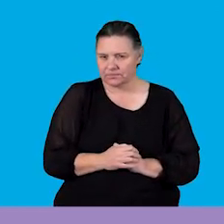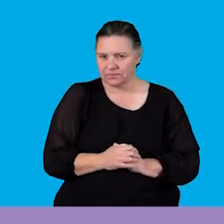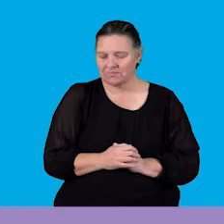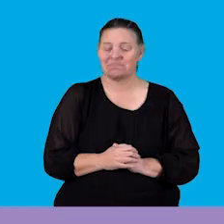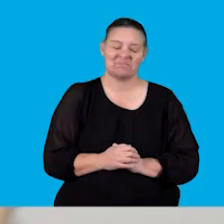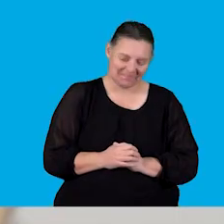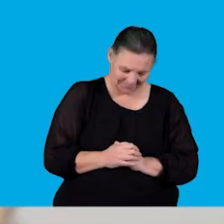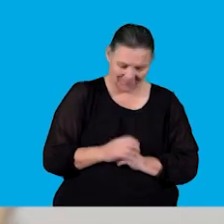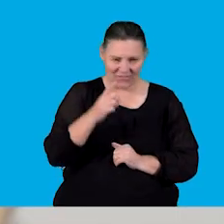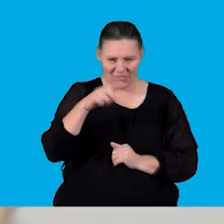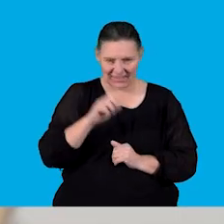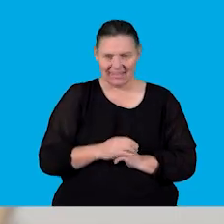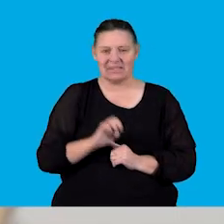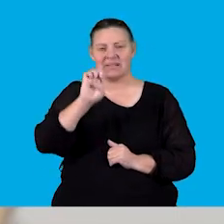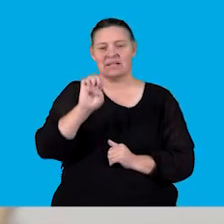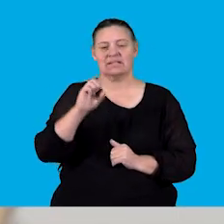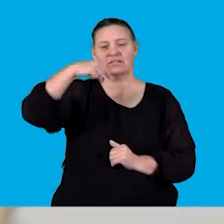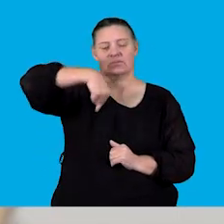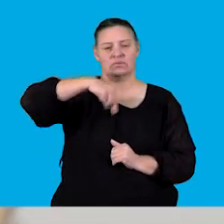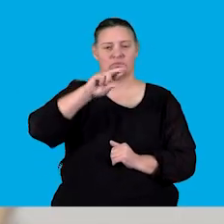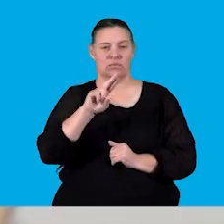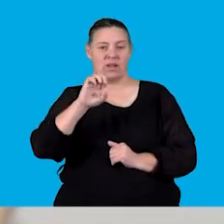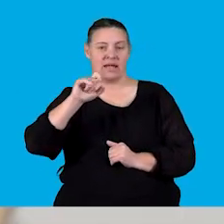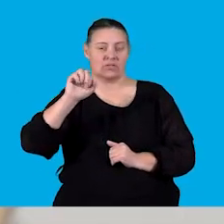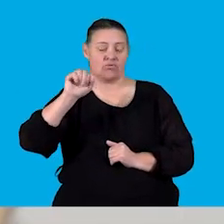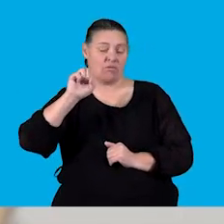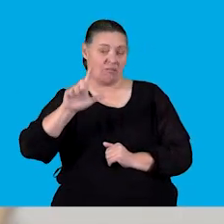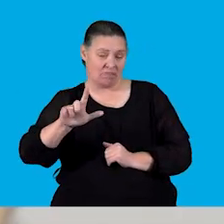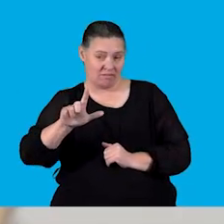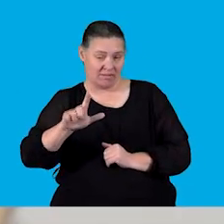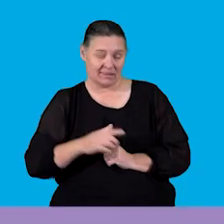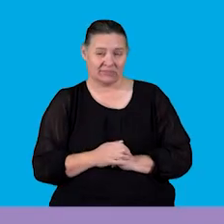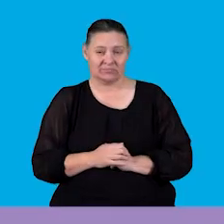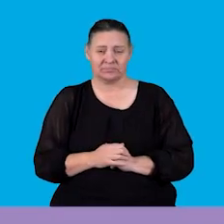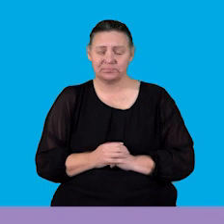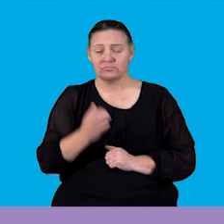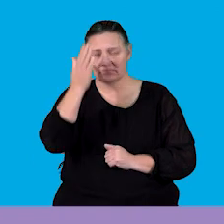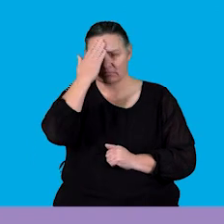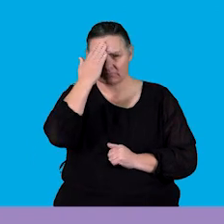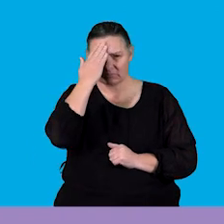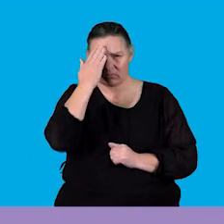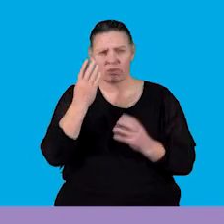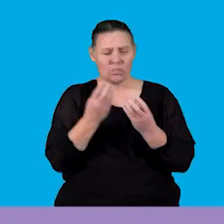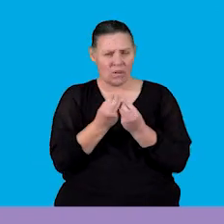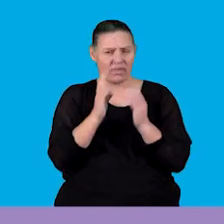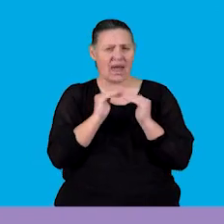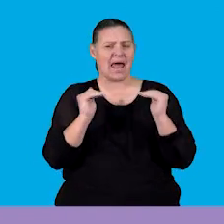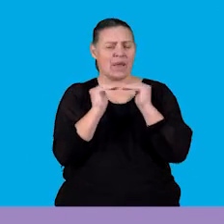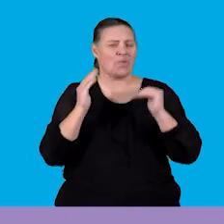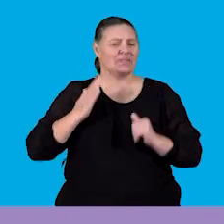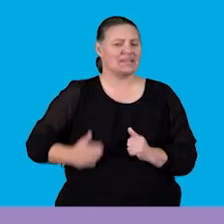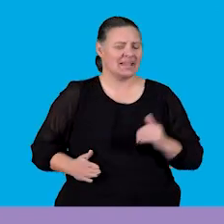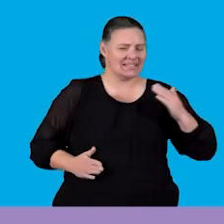equal? Yes, it is an equilateral triangle. So of course, we know that with the